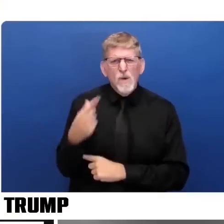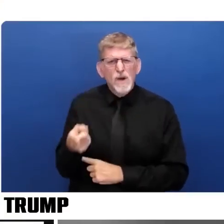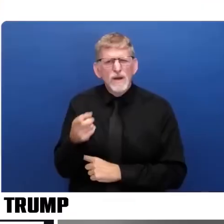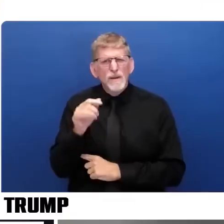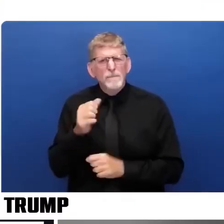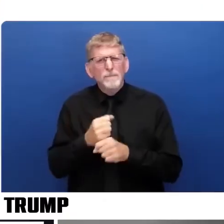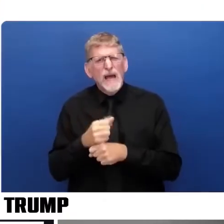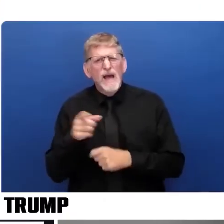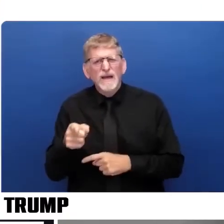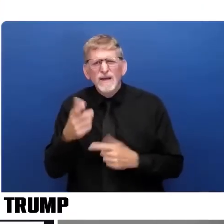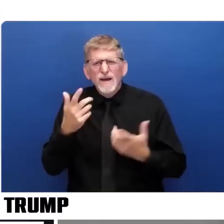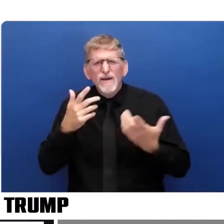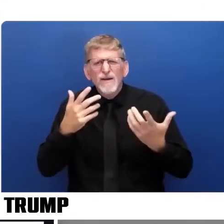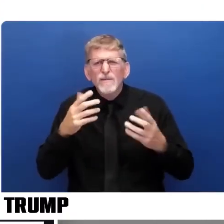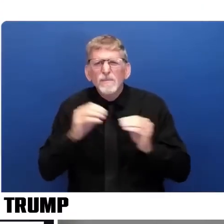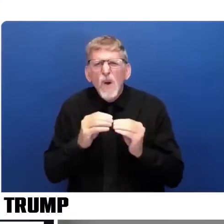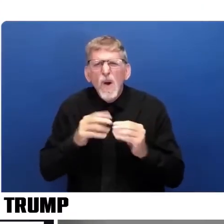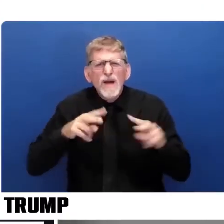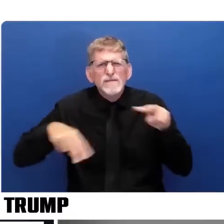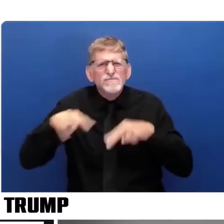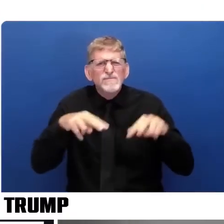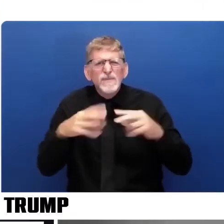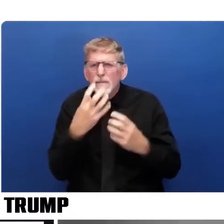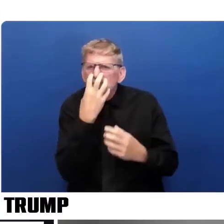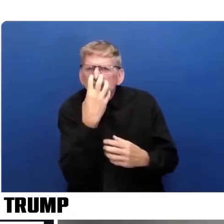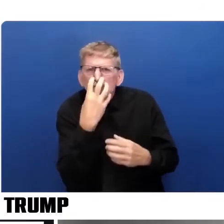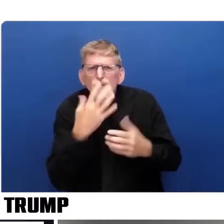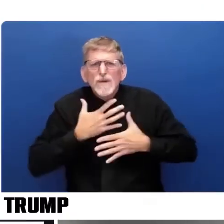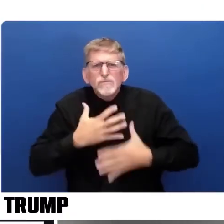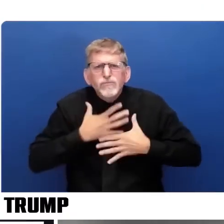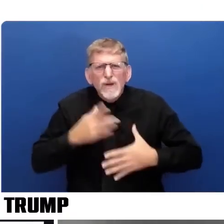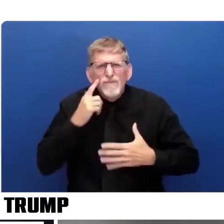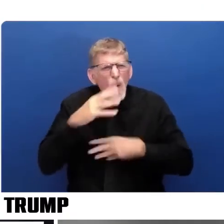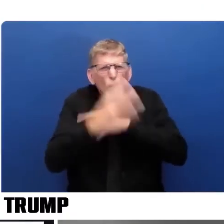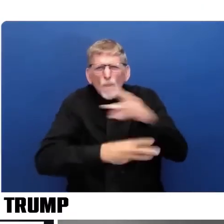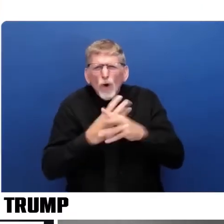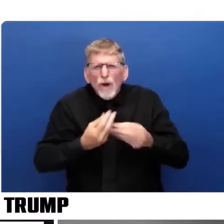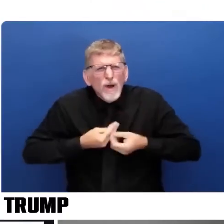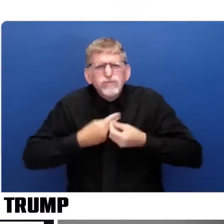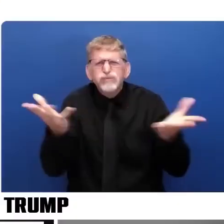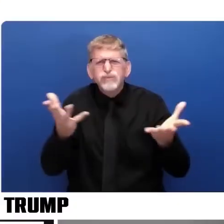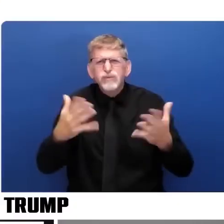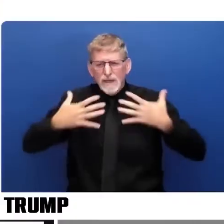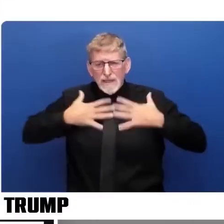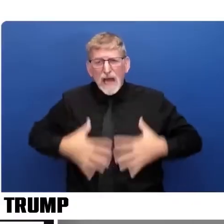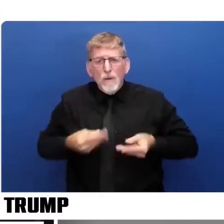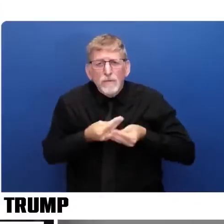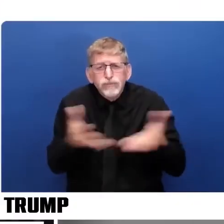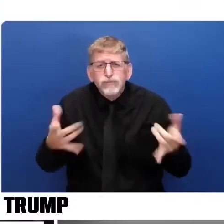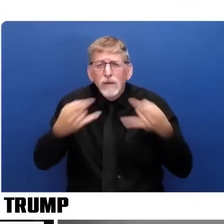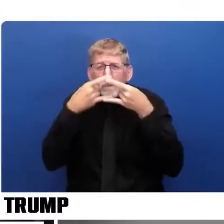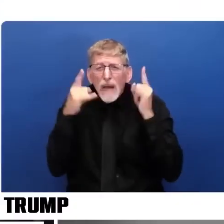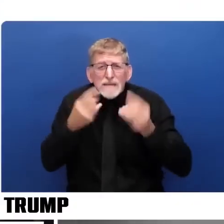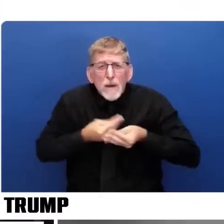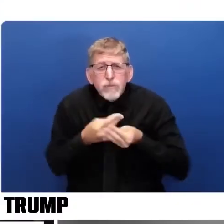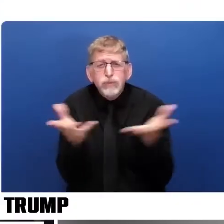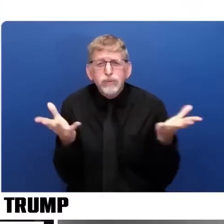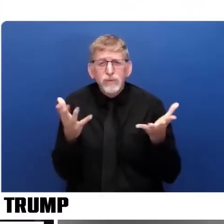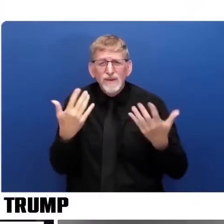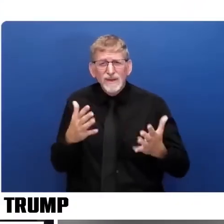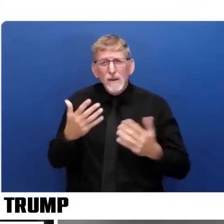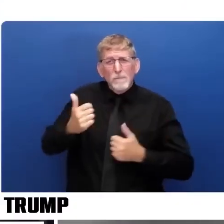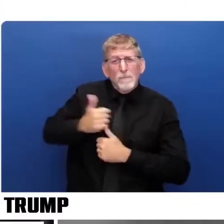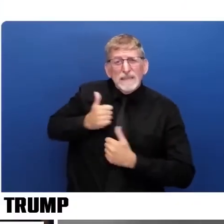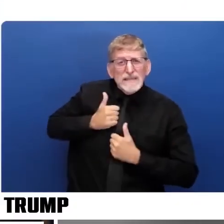got gowns, we got masks, we did things that nobody thought possible. And people give me credit for rebuilding the military. They give me credit for a lot of